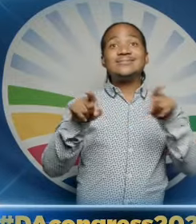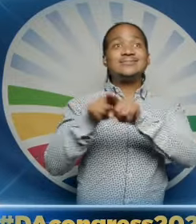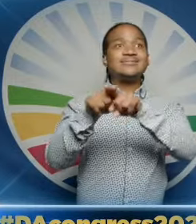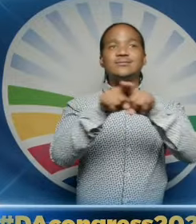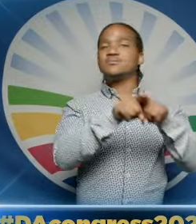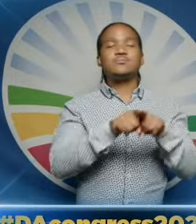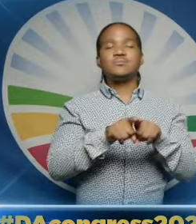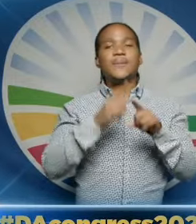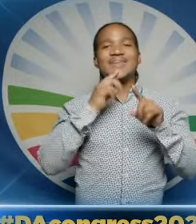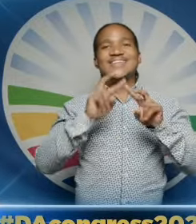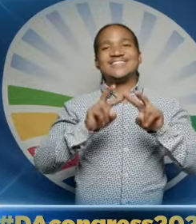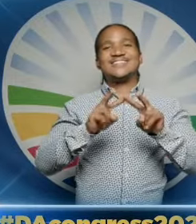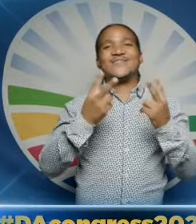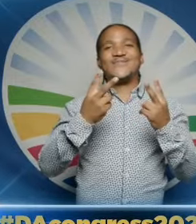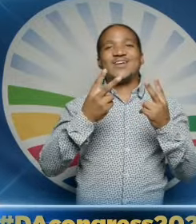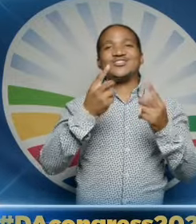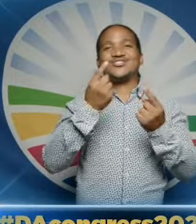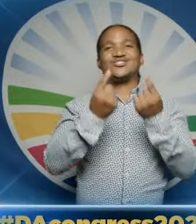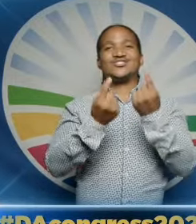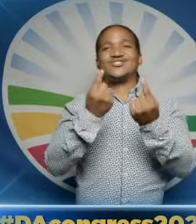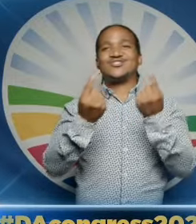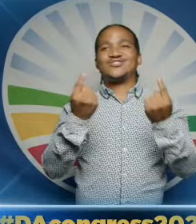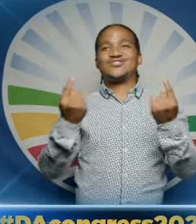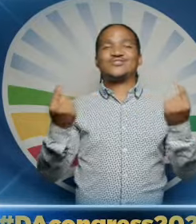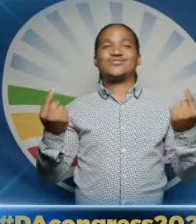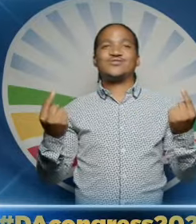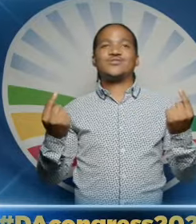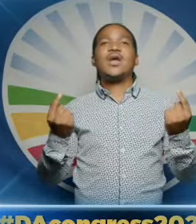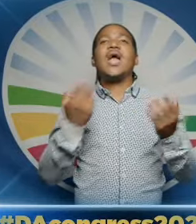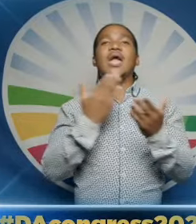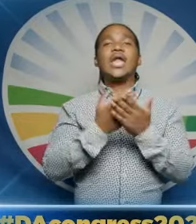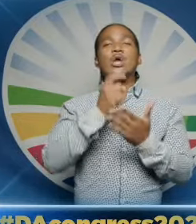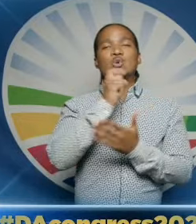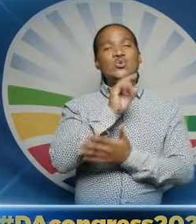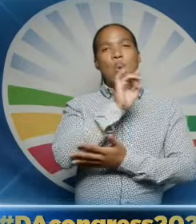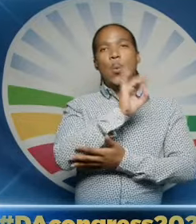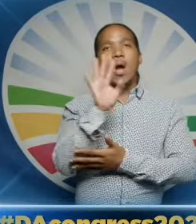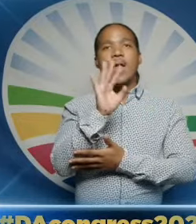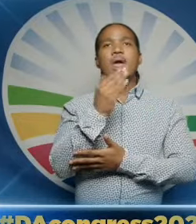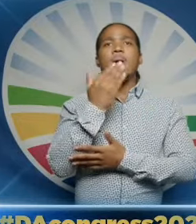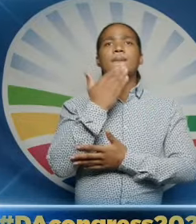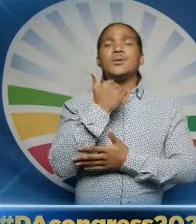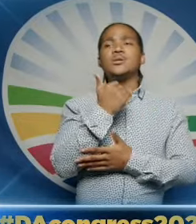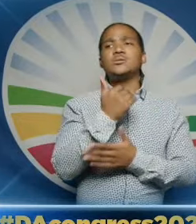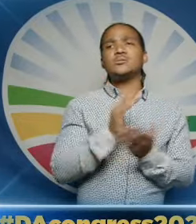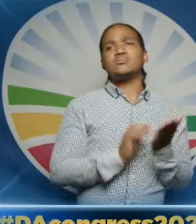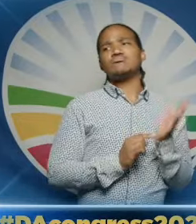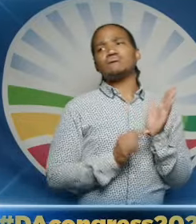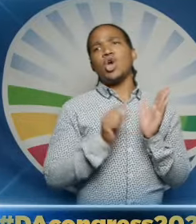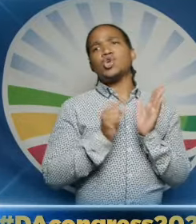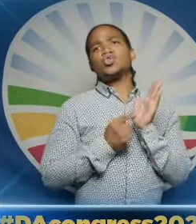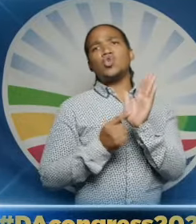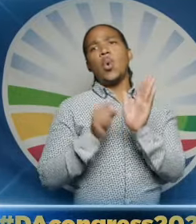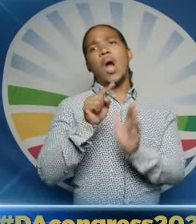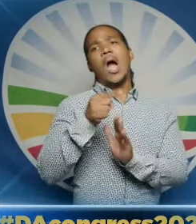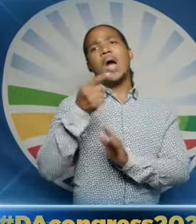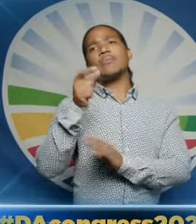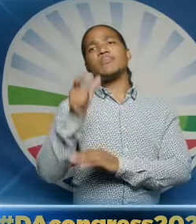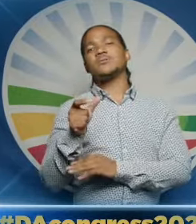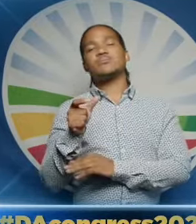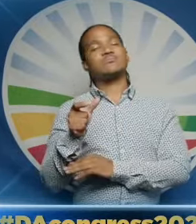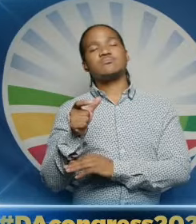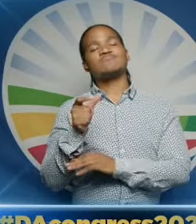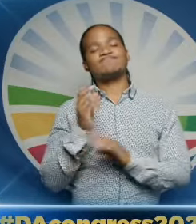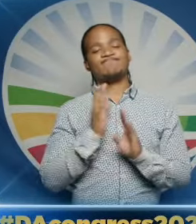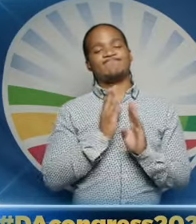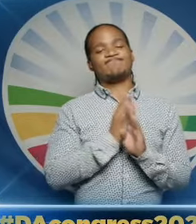can only be used to cast one ballot. Please do not share your code with anybody else. Now, if you